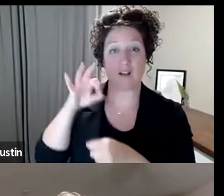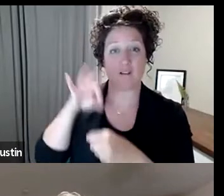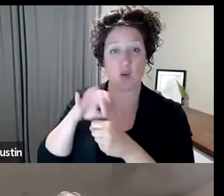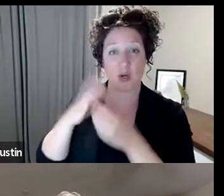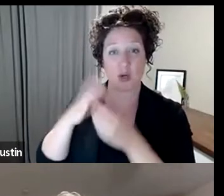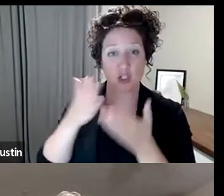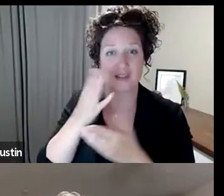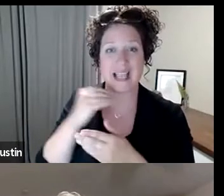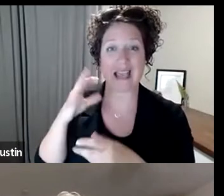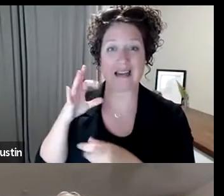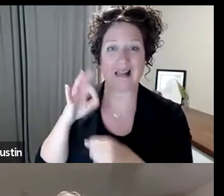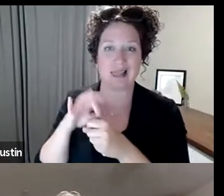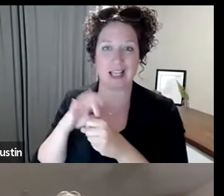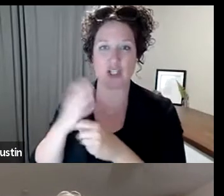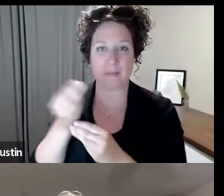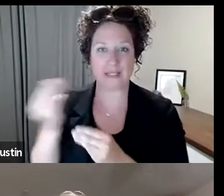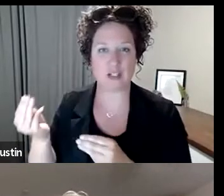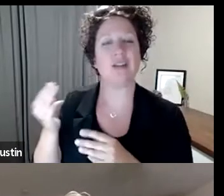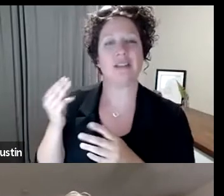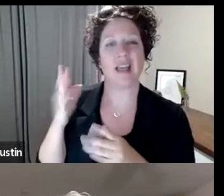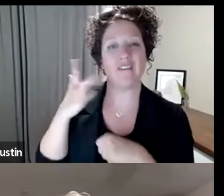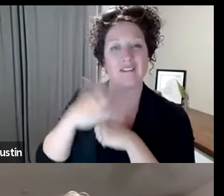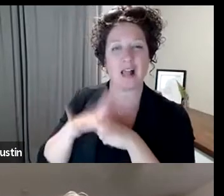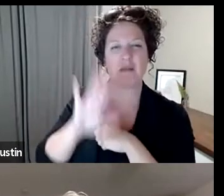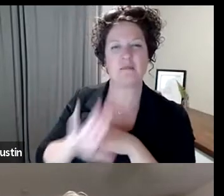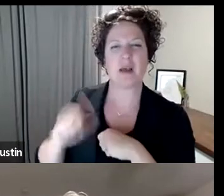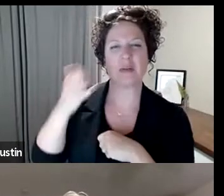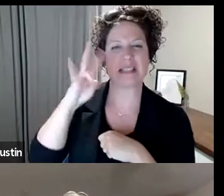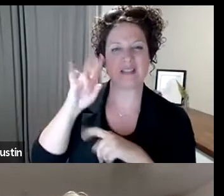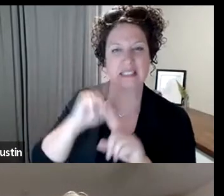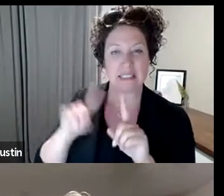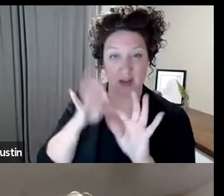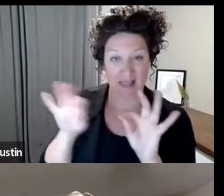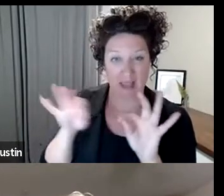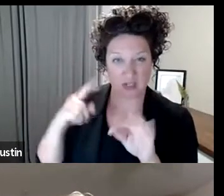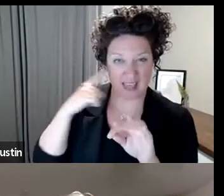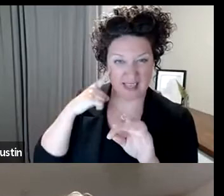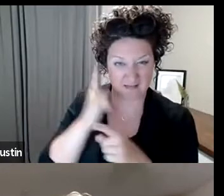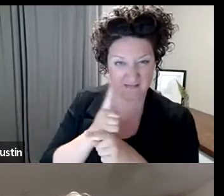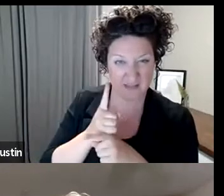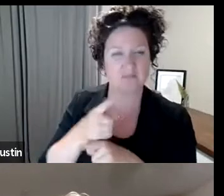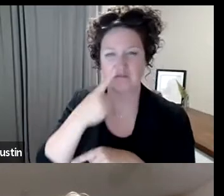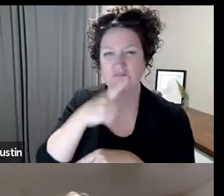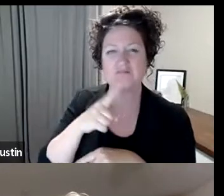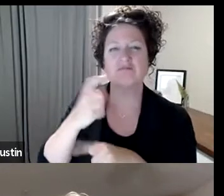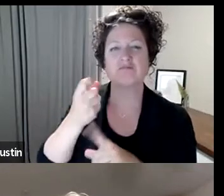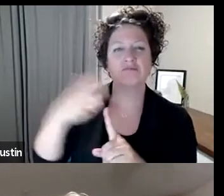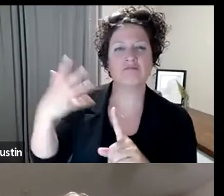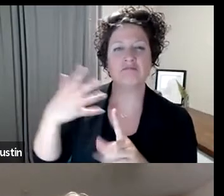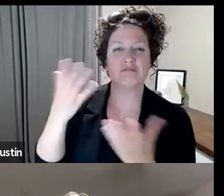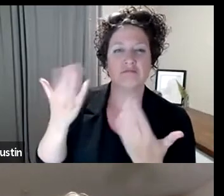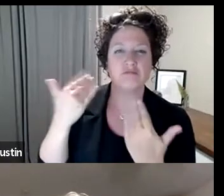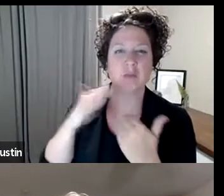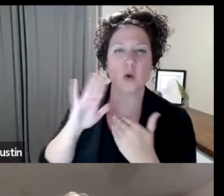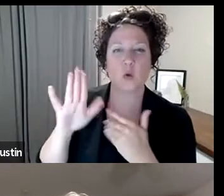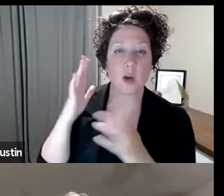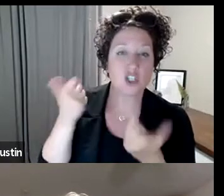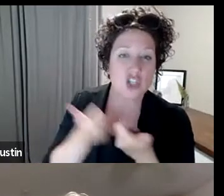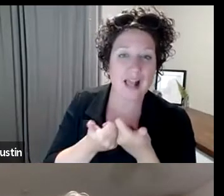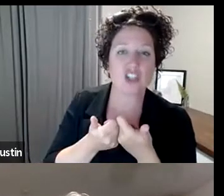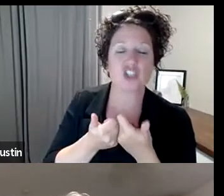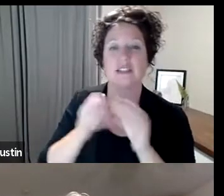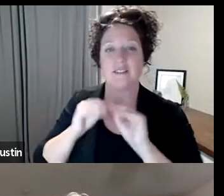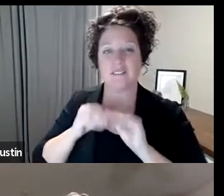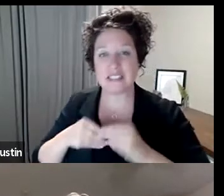election materials available in about 17 languages, I think. Could you share with us some of the challenges of